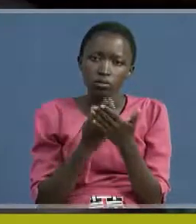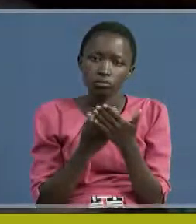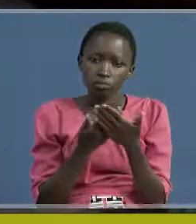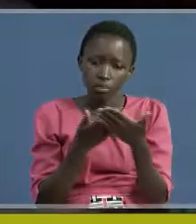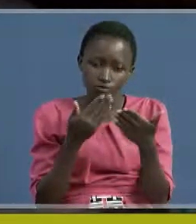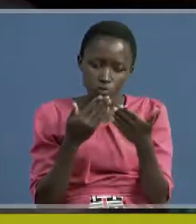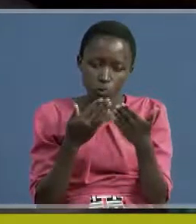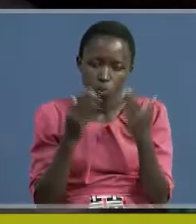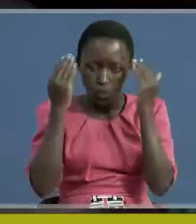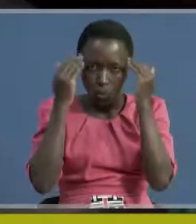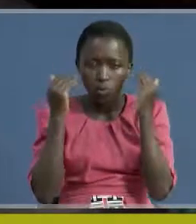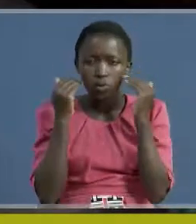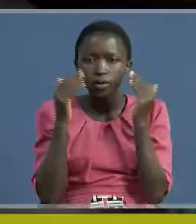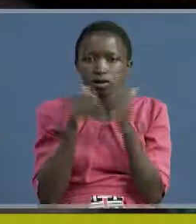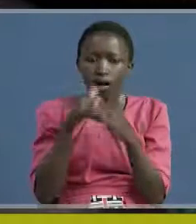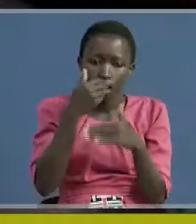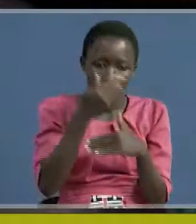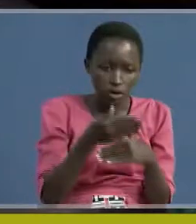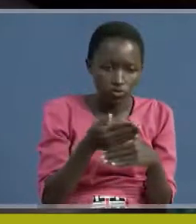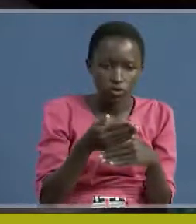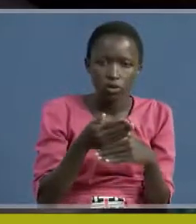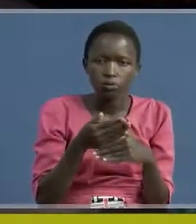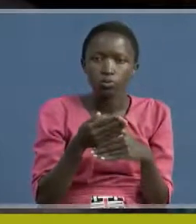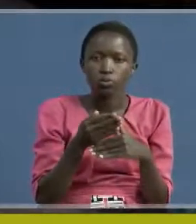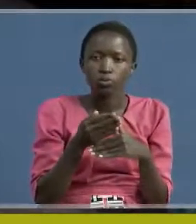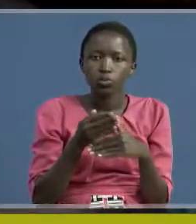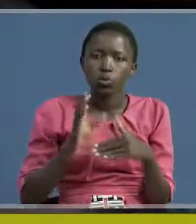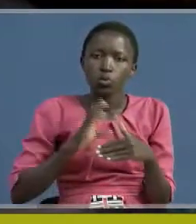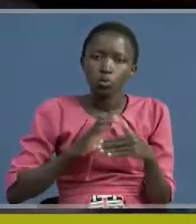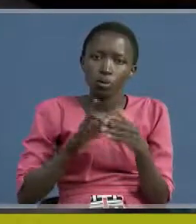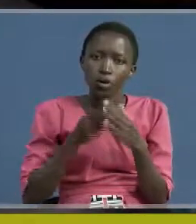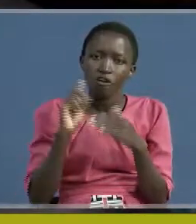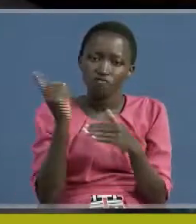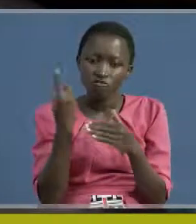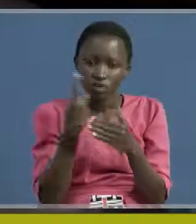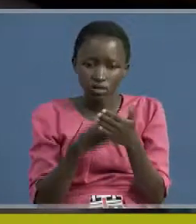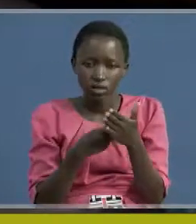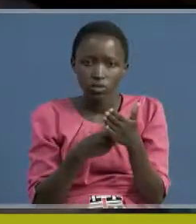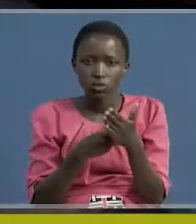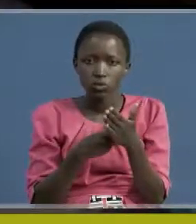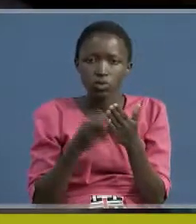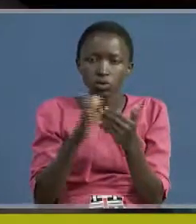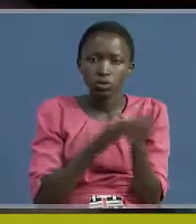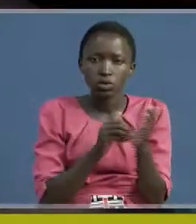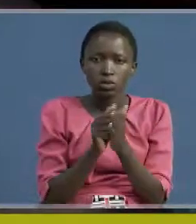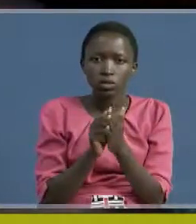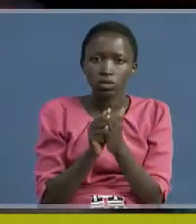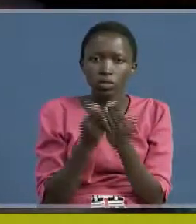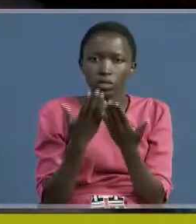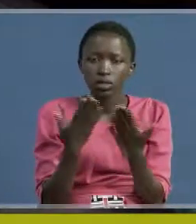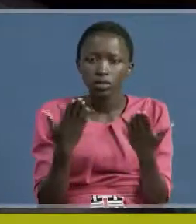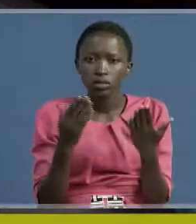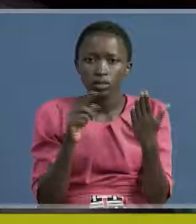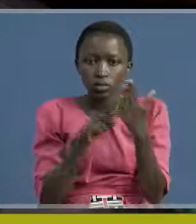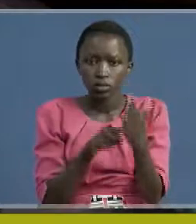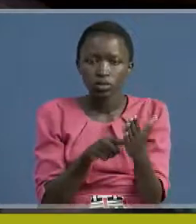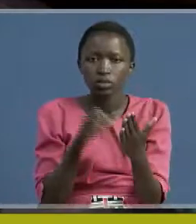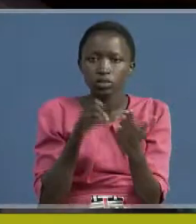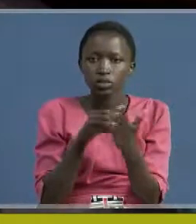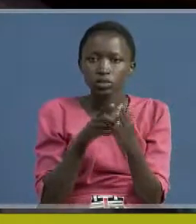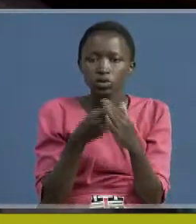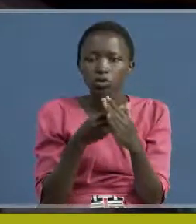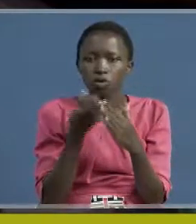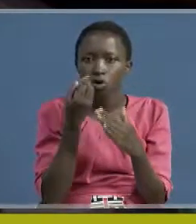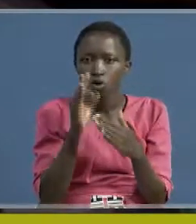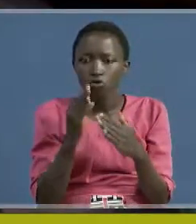before the court to the effect that after the commission of the offense, the first accused destroyed or attempted to destroy material evidence, including an alleged